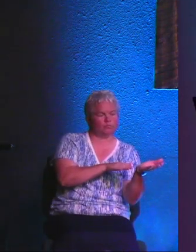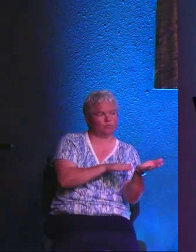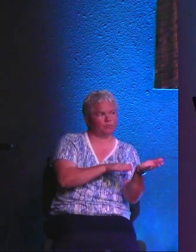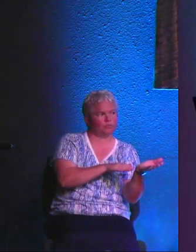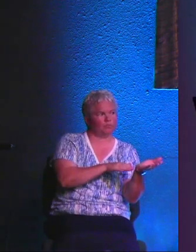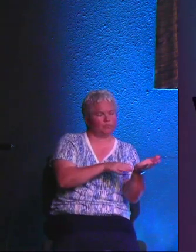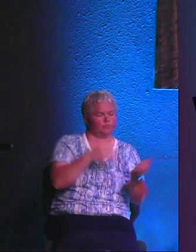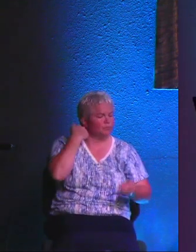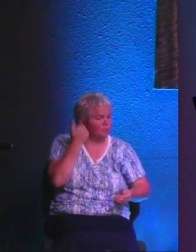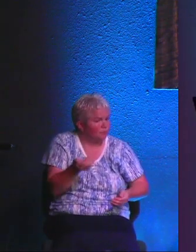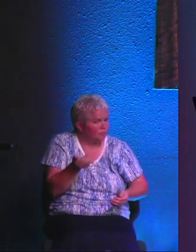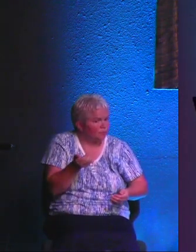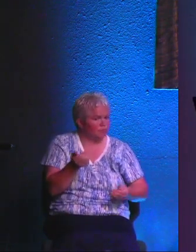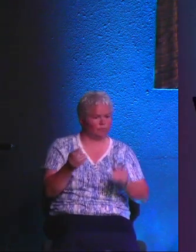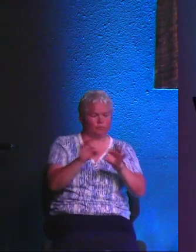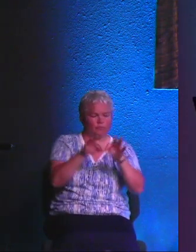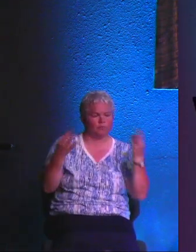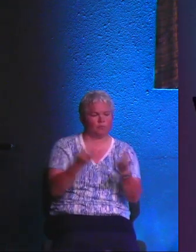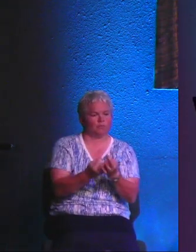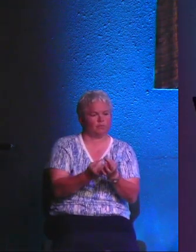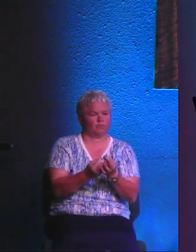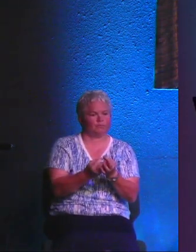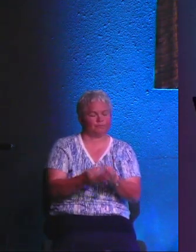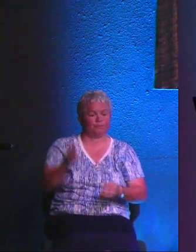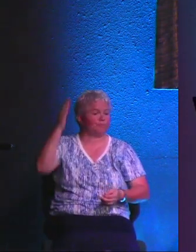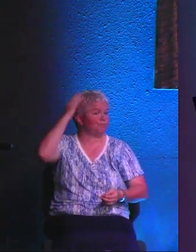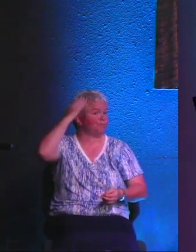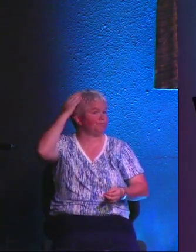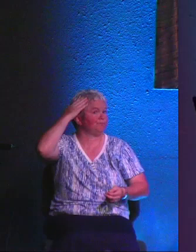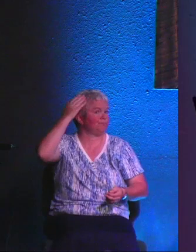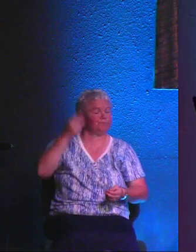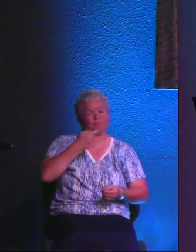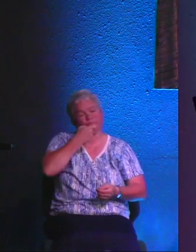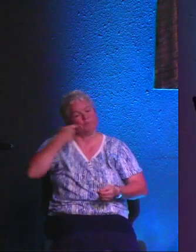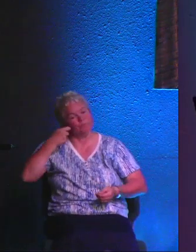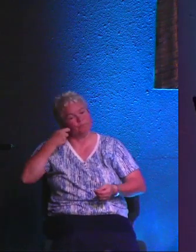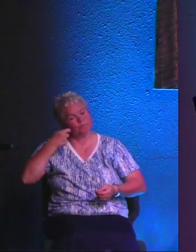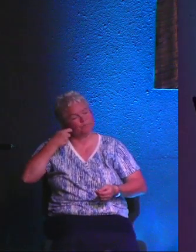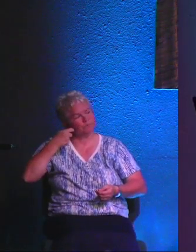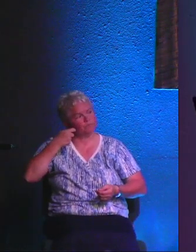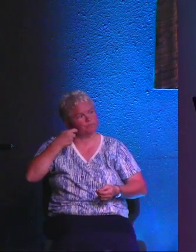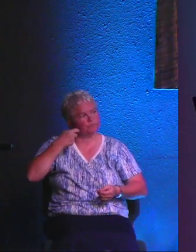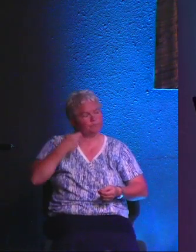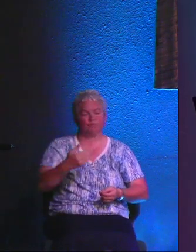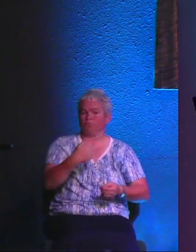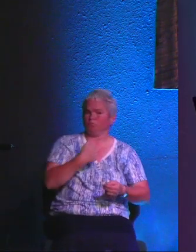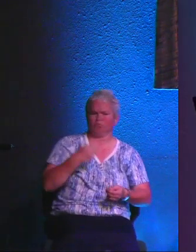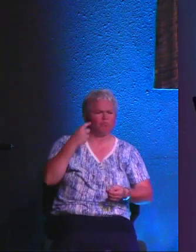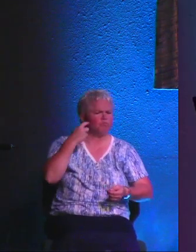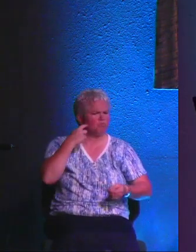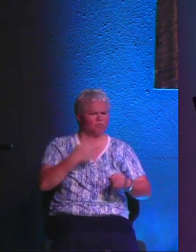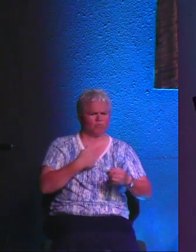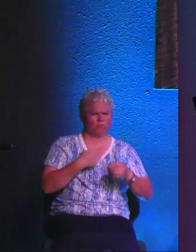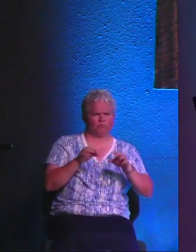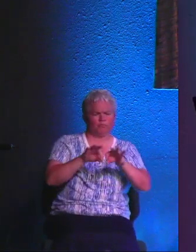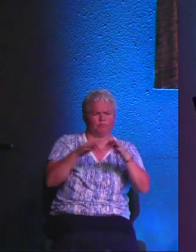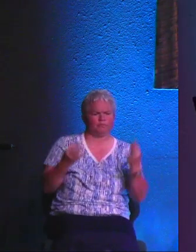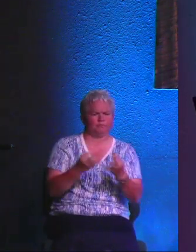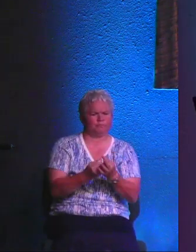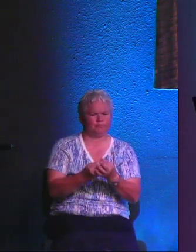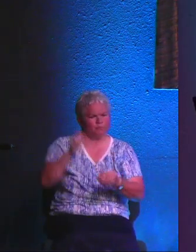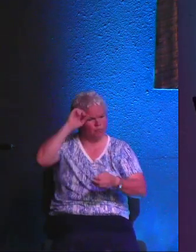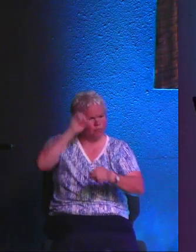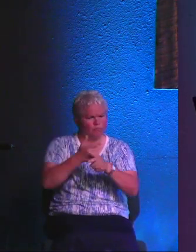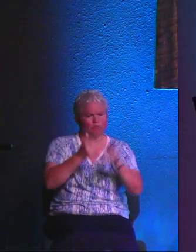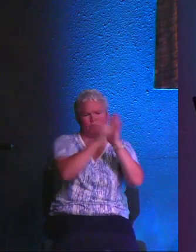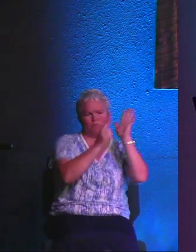was ashamed to be around my family because I was known as the family drunk, not just by my family, but my brother-in-law's